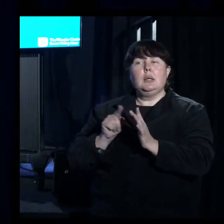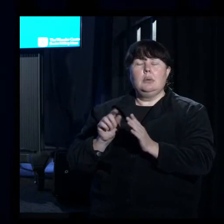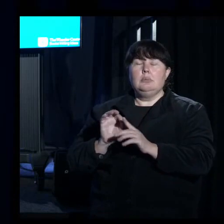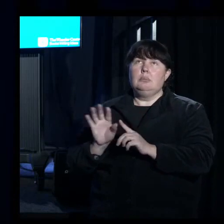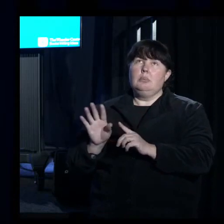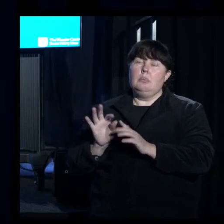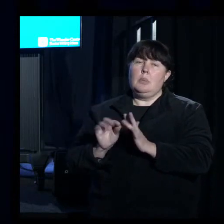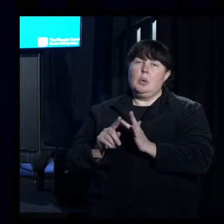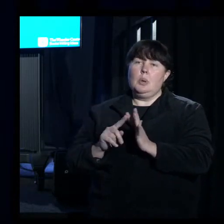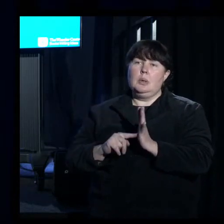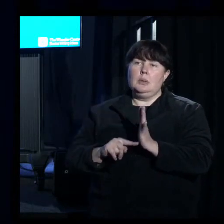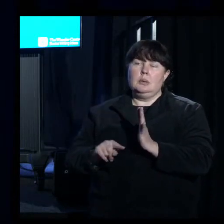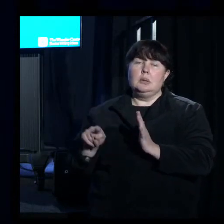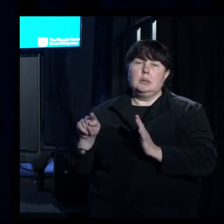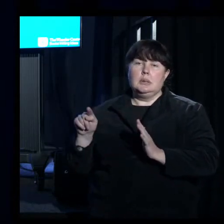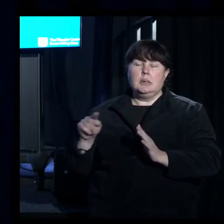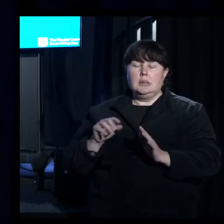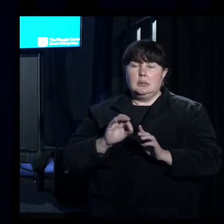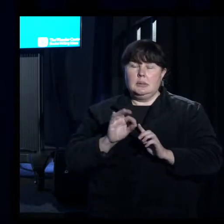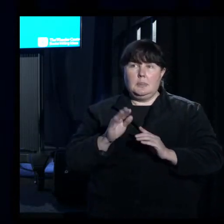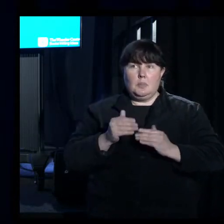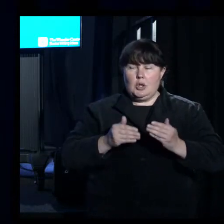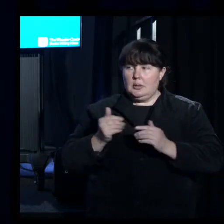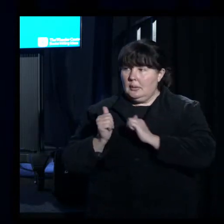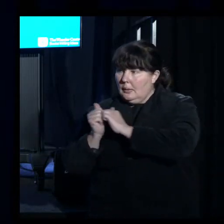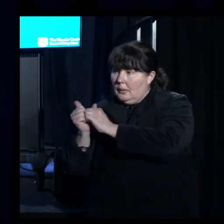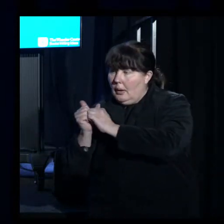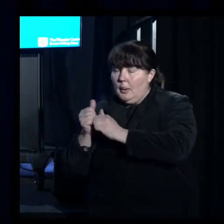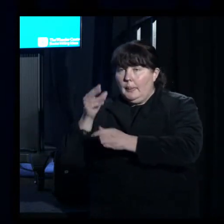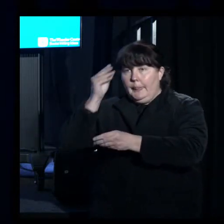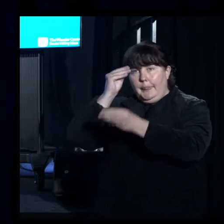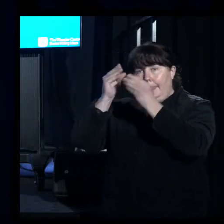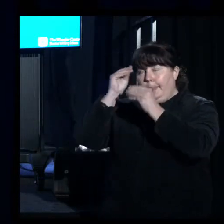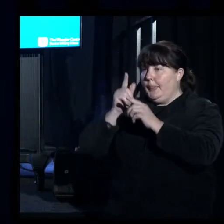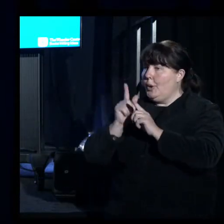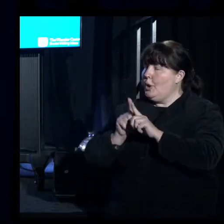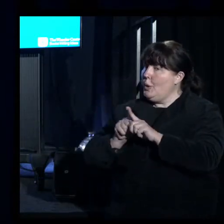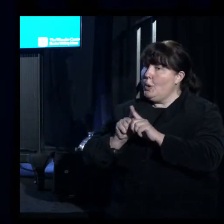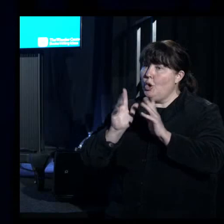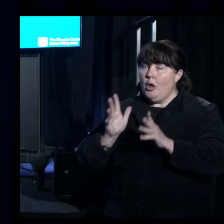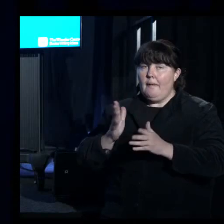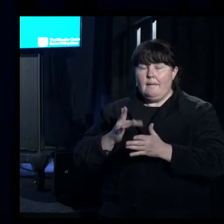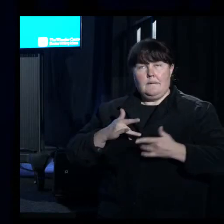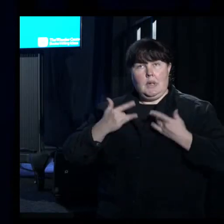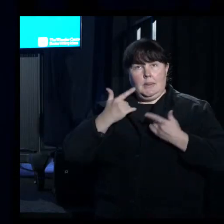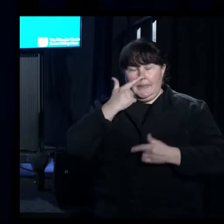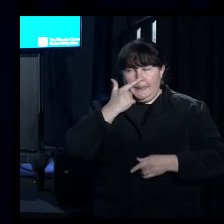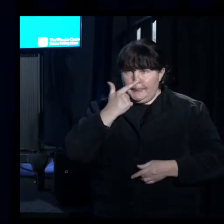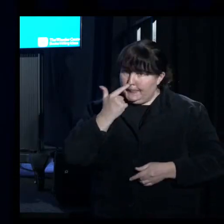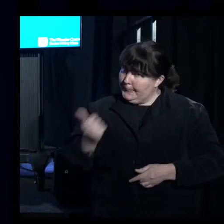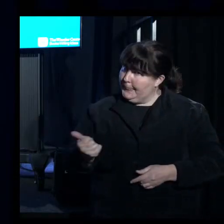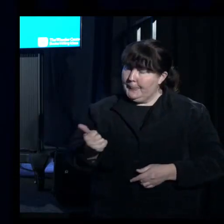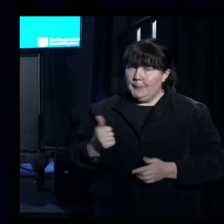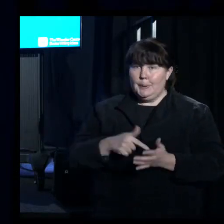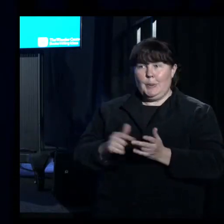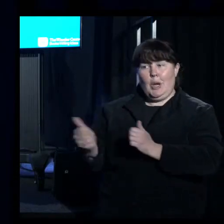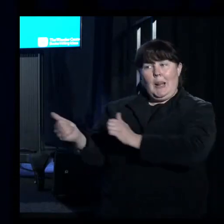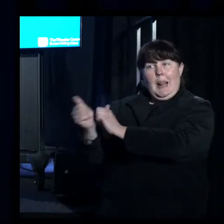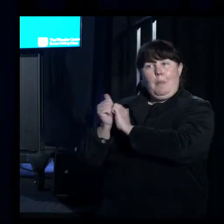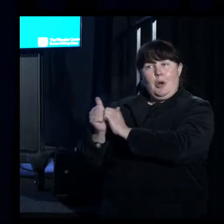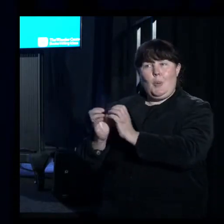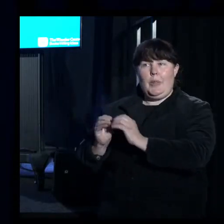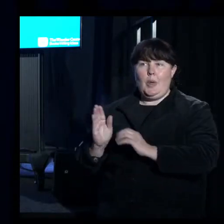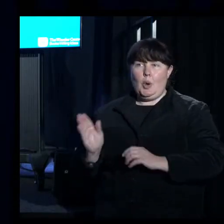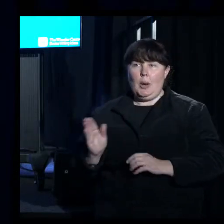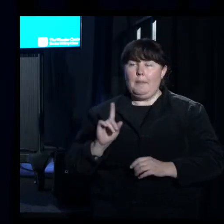and stunning process. I loved it. I learnt a lot. It was such an honour to be able to collaborate with her. But I would feel